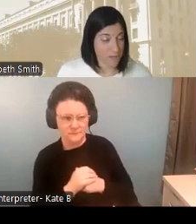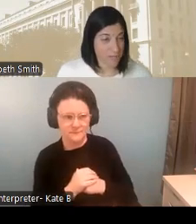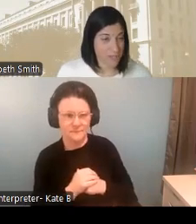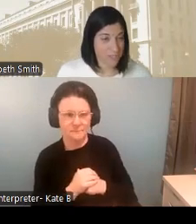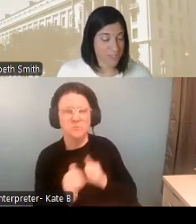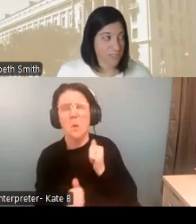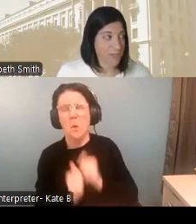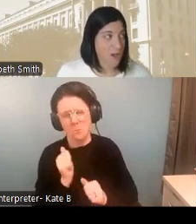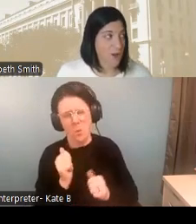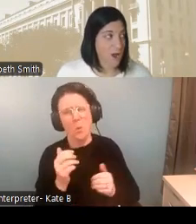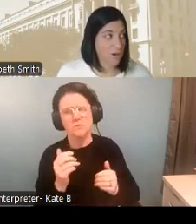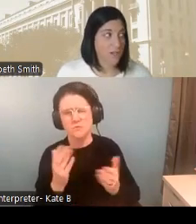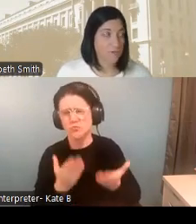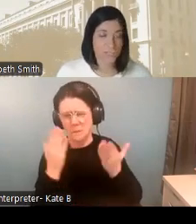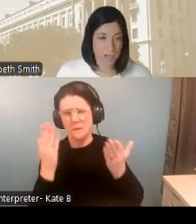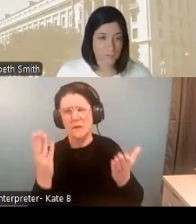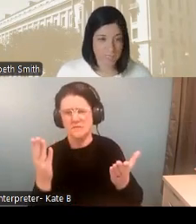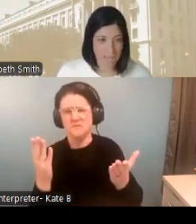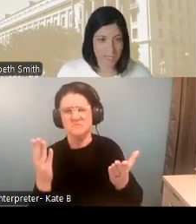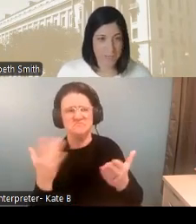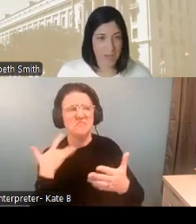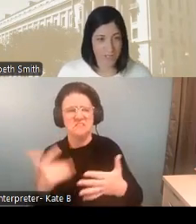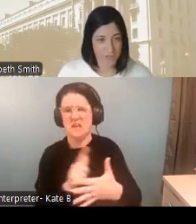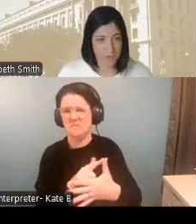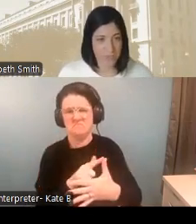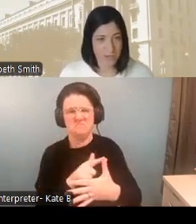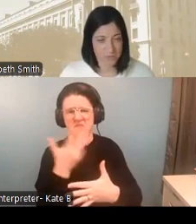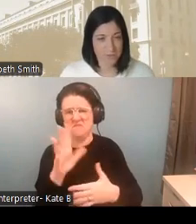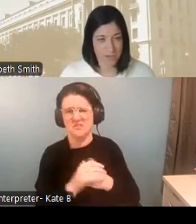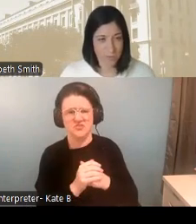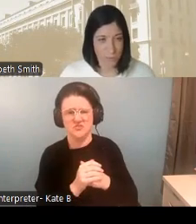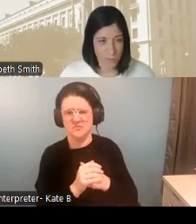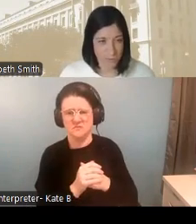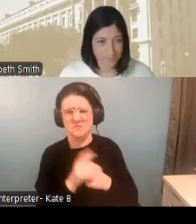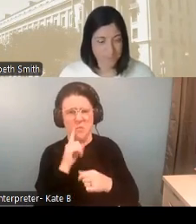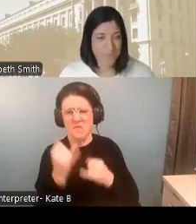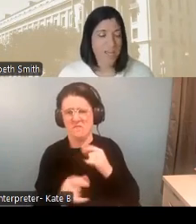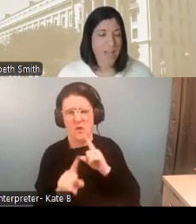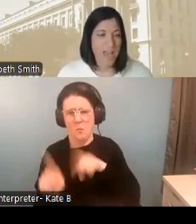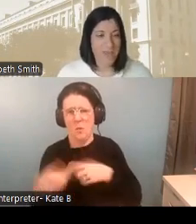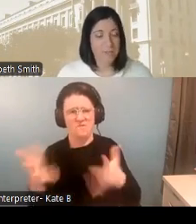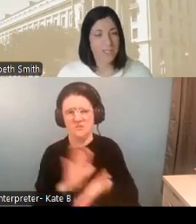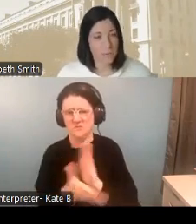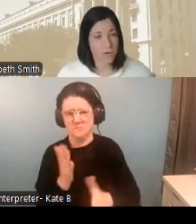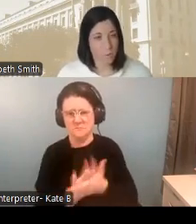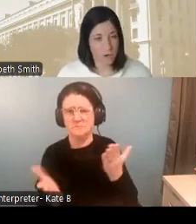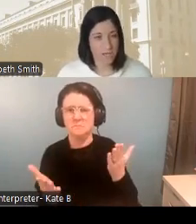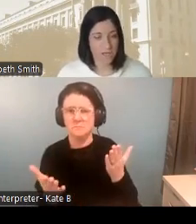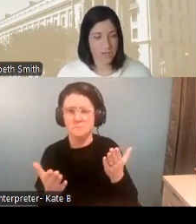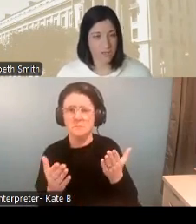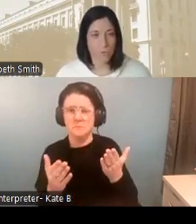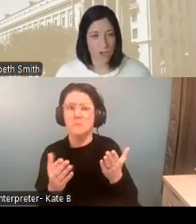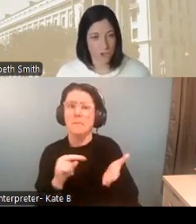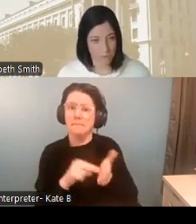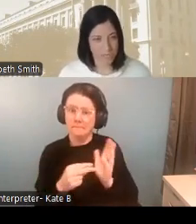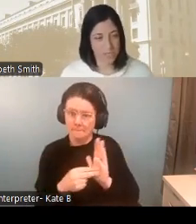of recommendations are in resolved status upon issuance of the final report. And that means that we are